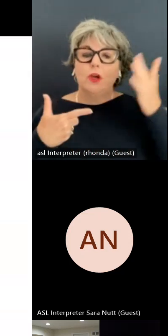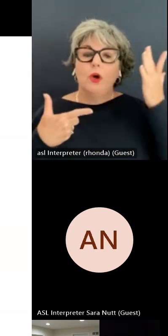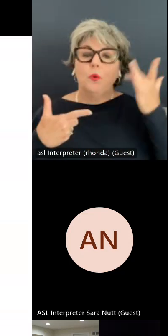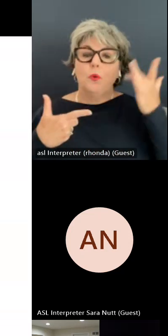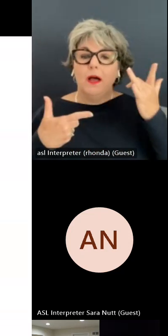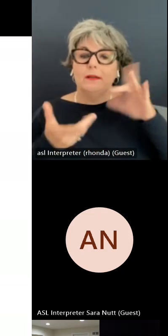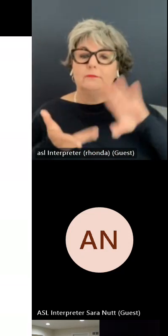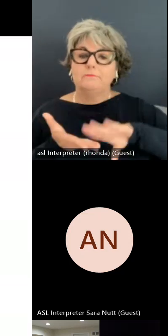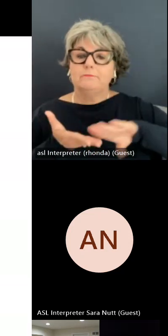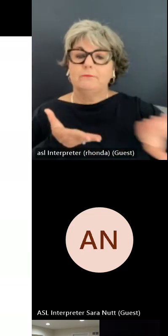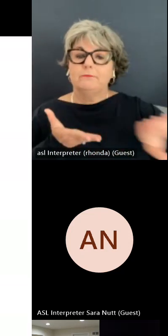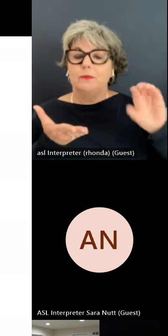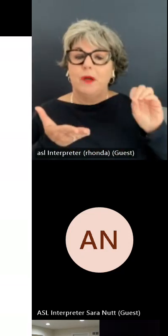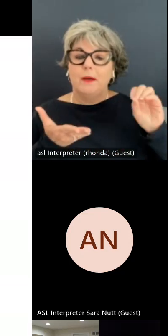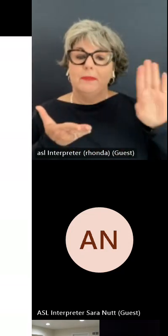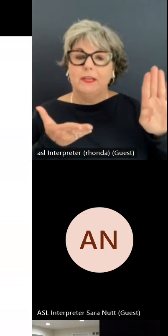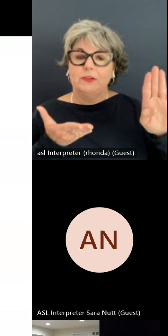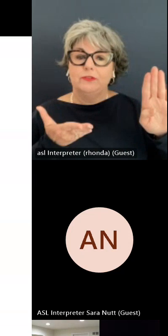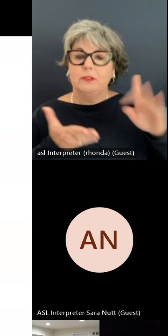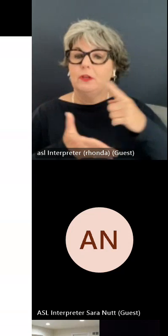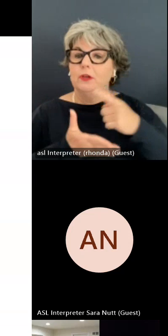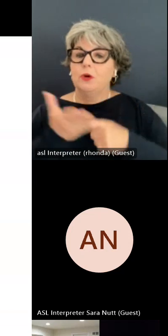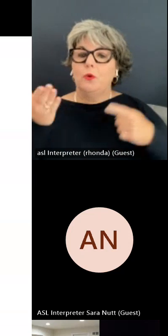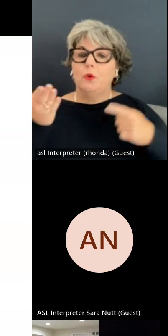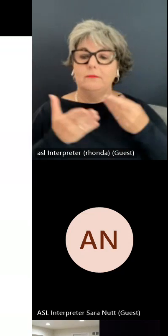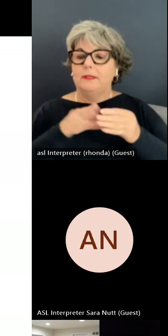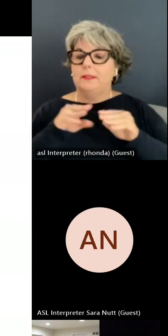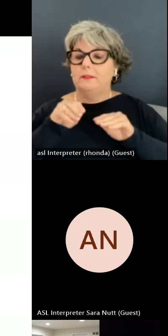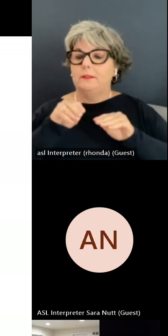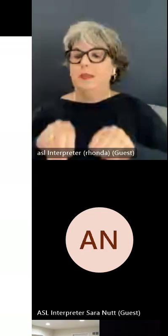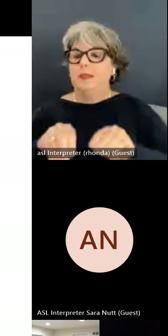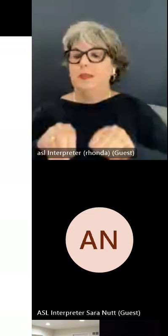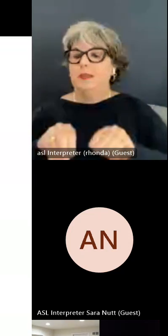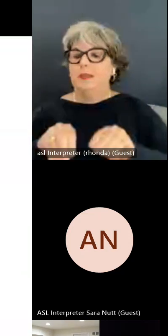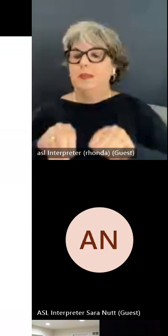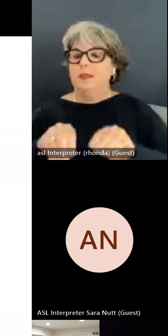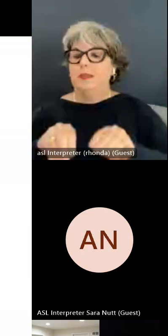from obligations? So the question is, what's going in there?